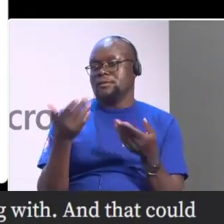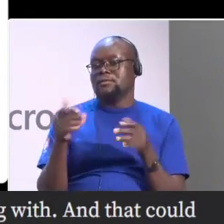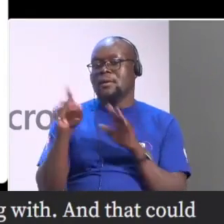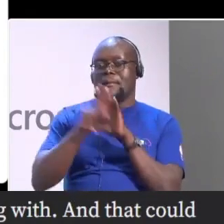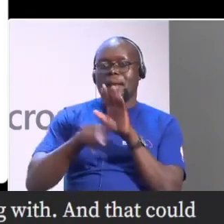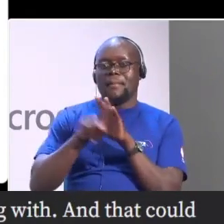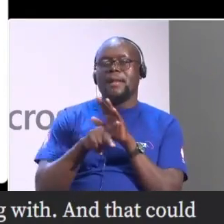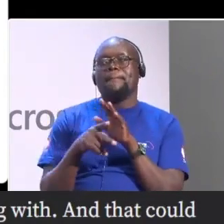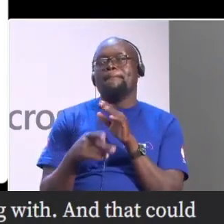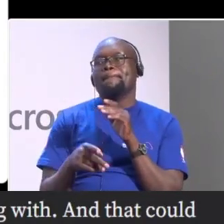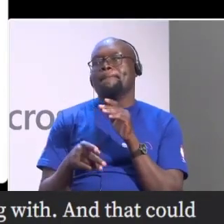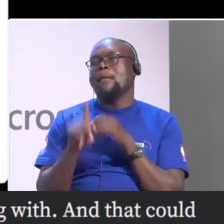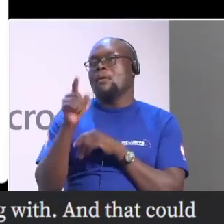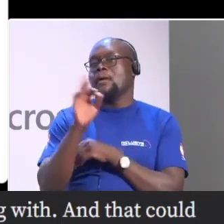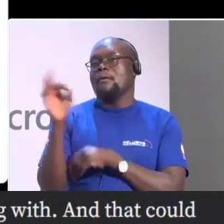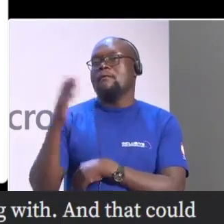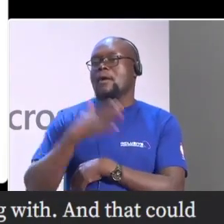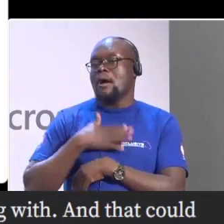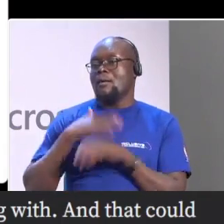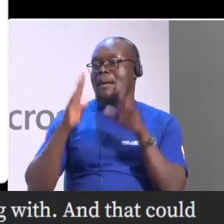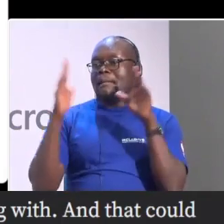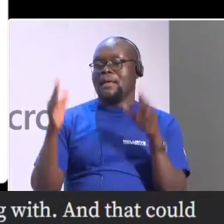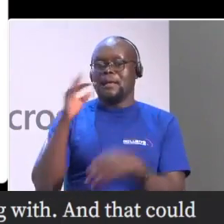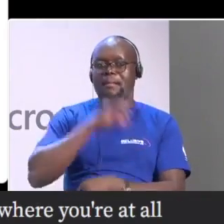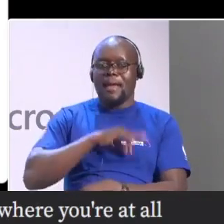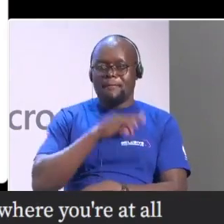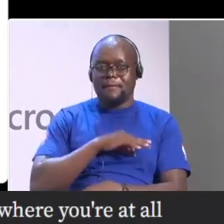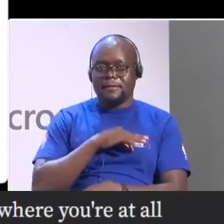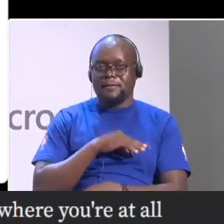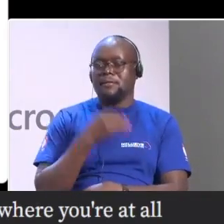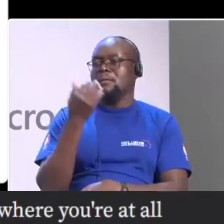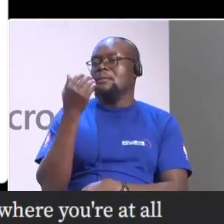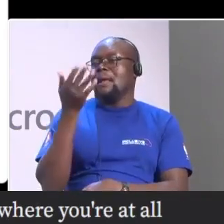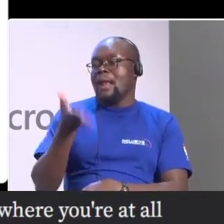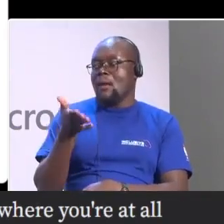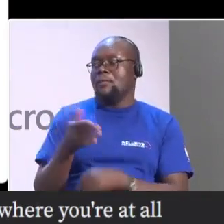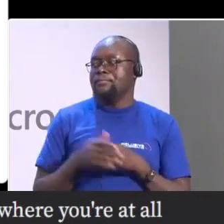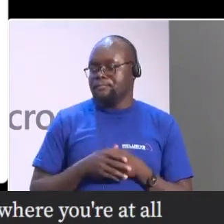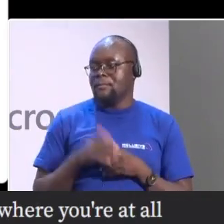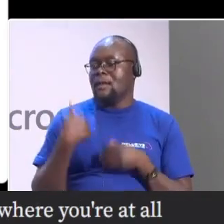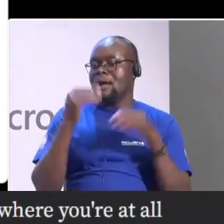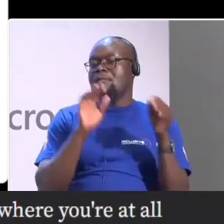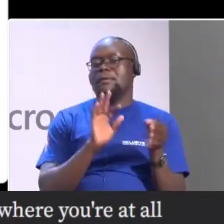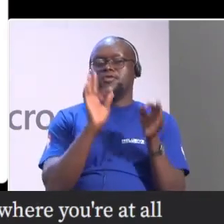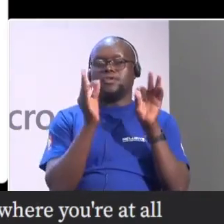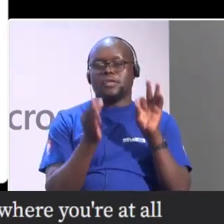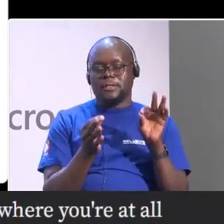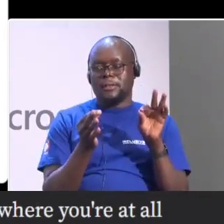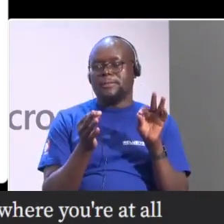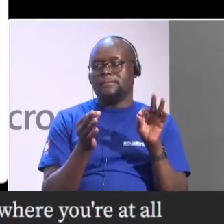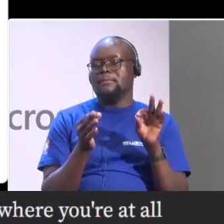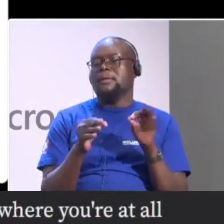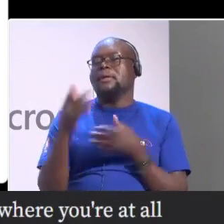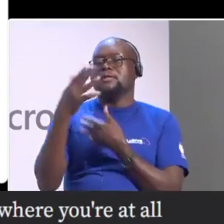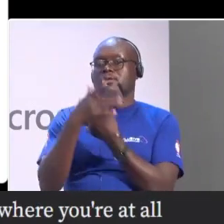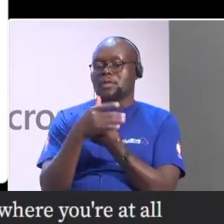primarily is one of our largest benefits, right now have been translated into